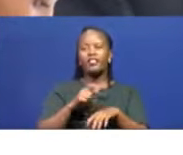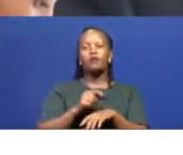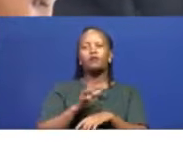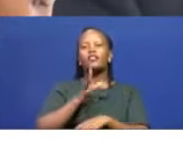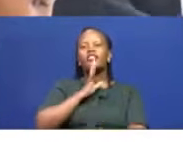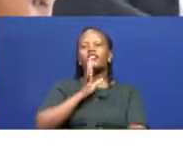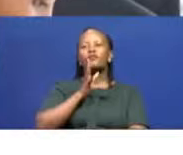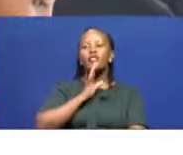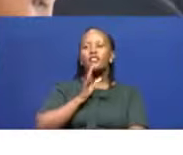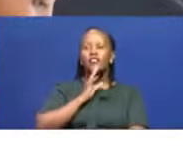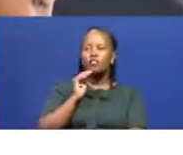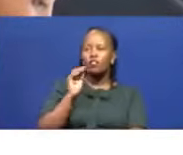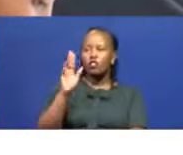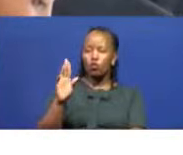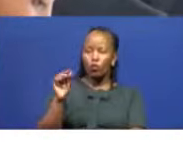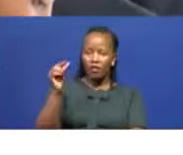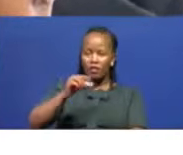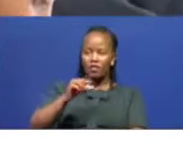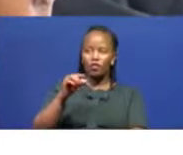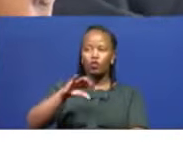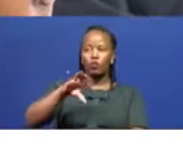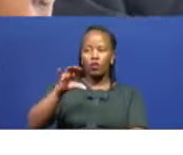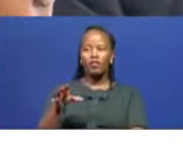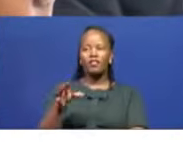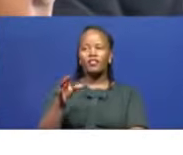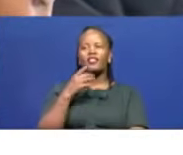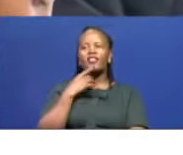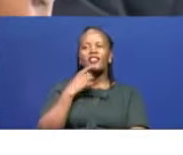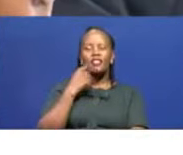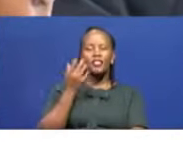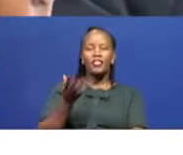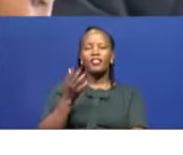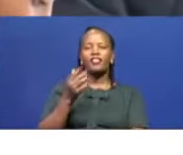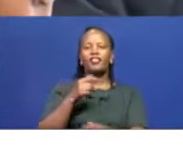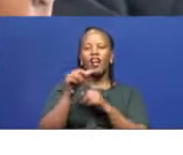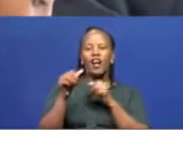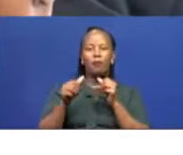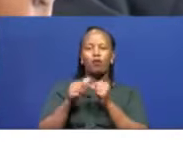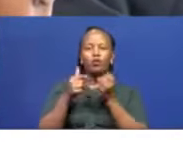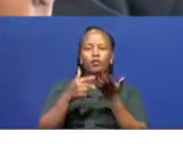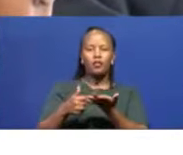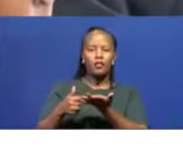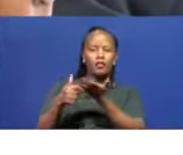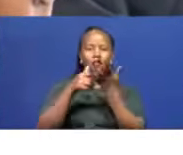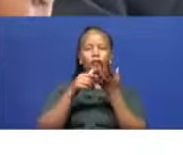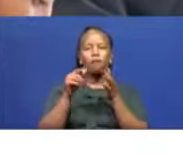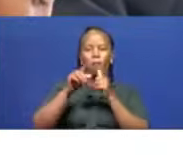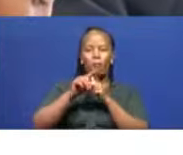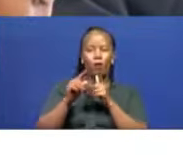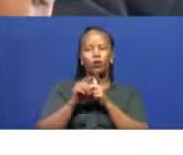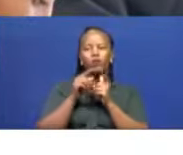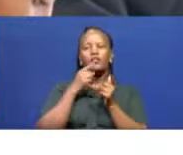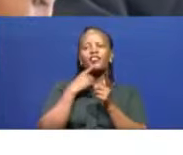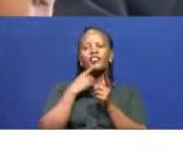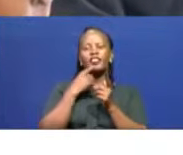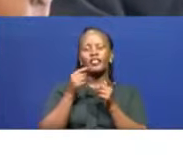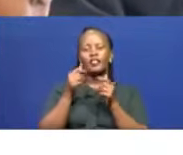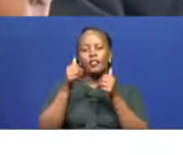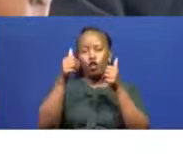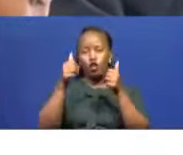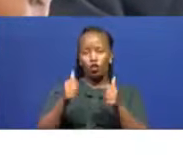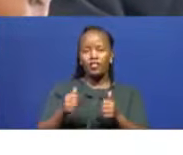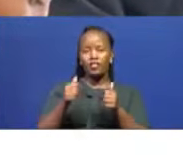Uamuzi, Gishu County, she swore to spearhead the impeachment motion and put the Deputy President on